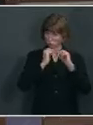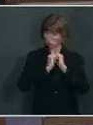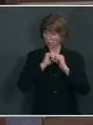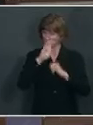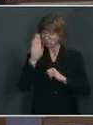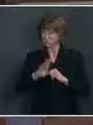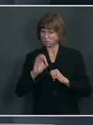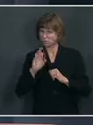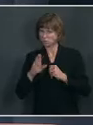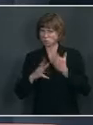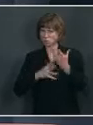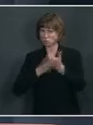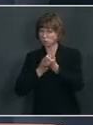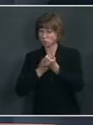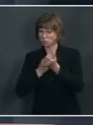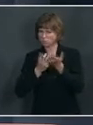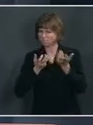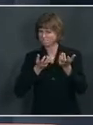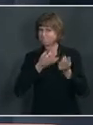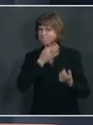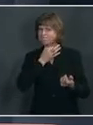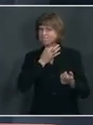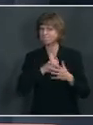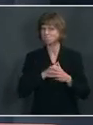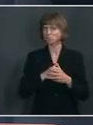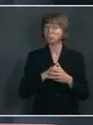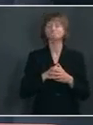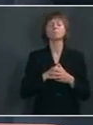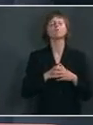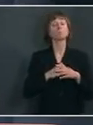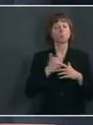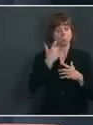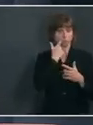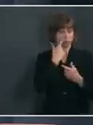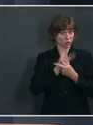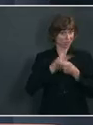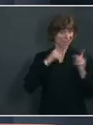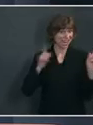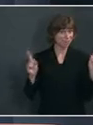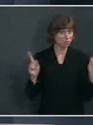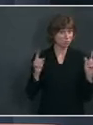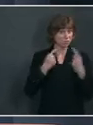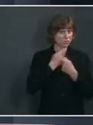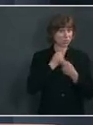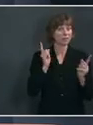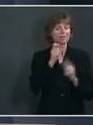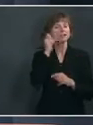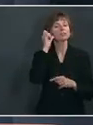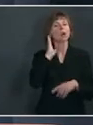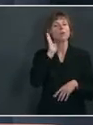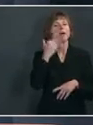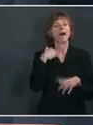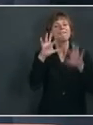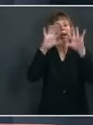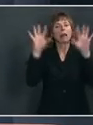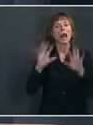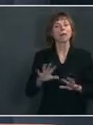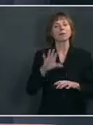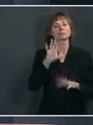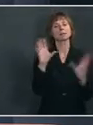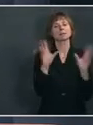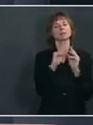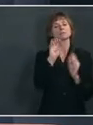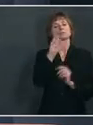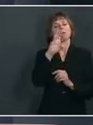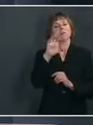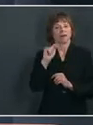support. Well, we just announced yesterday that we're going to be doing a climate summit coming up in the